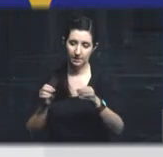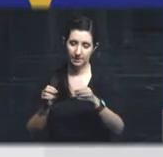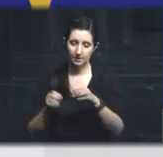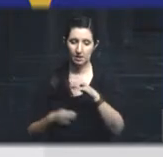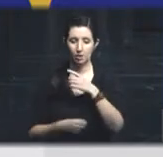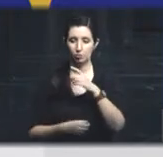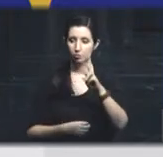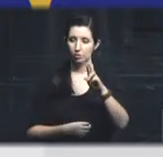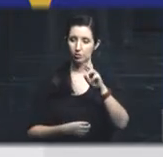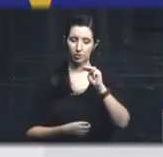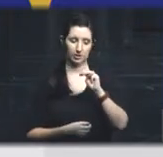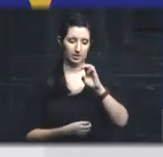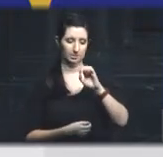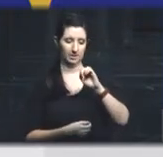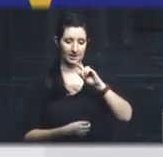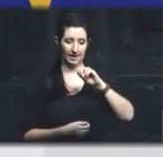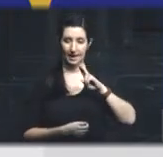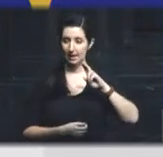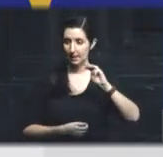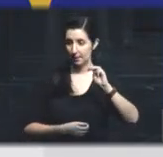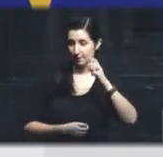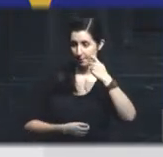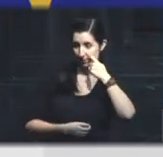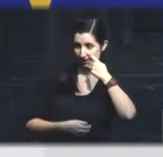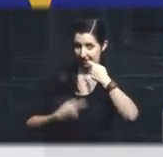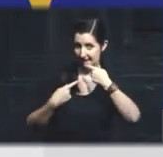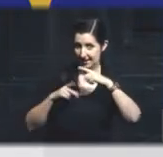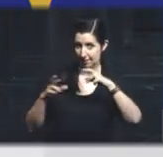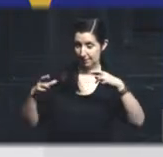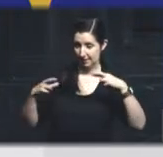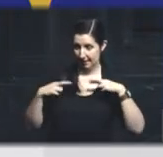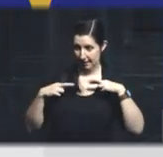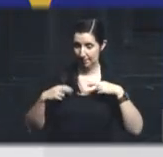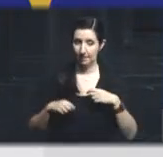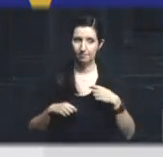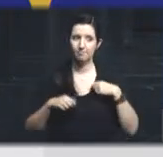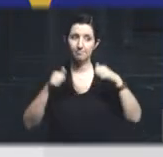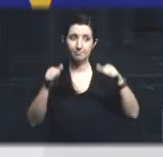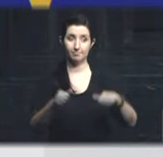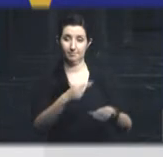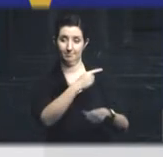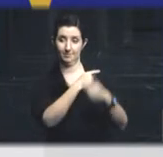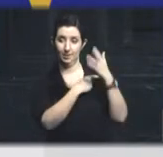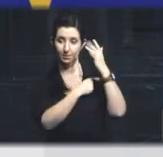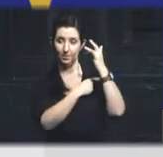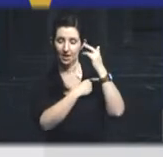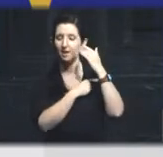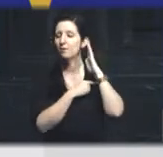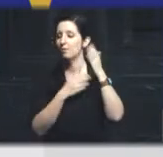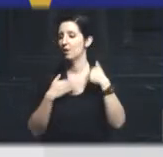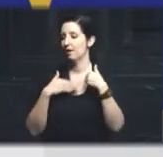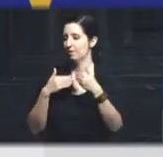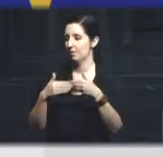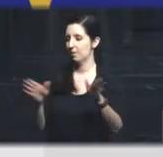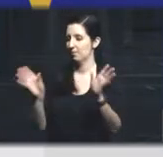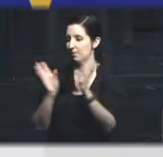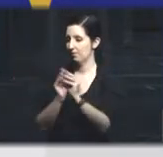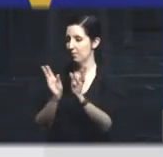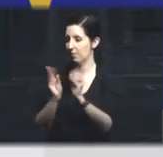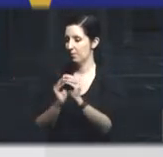you all know, announced her retirement, and I'm putting this up because there will be a public forum on October the